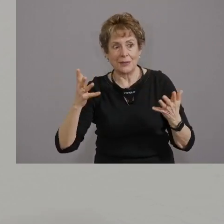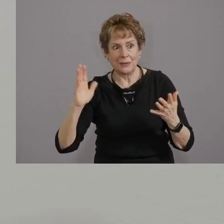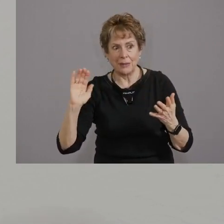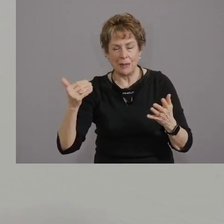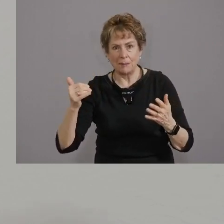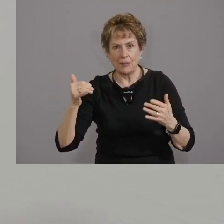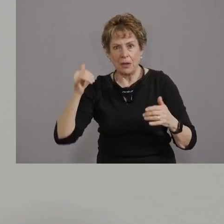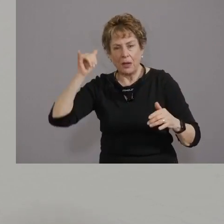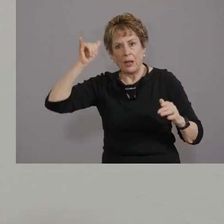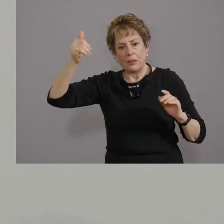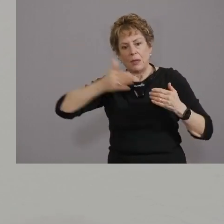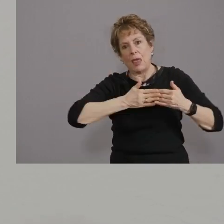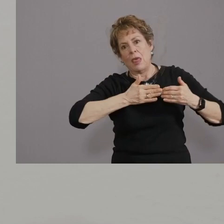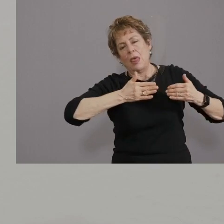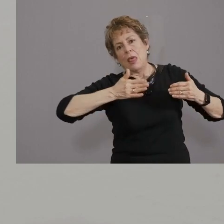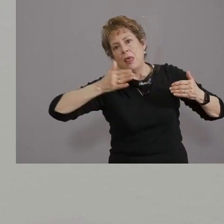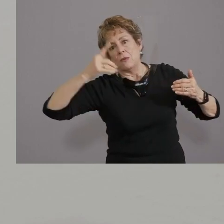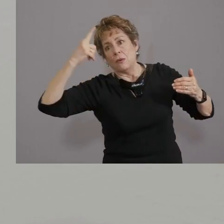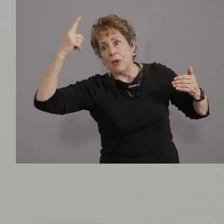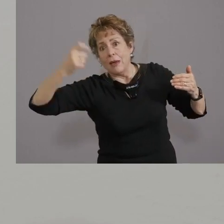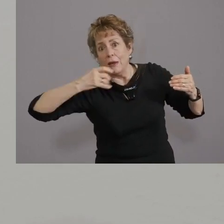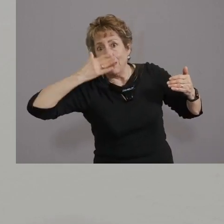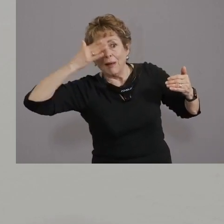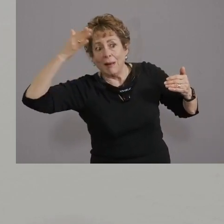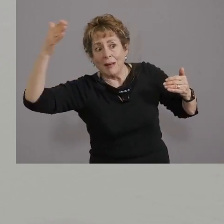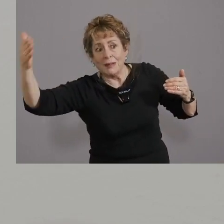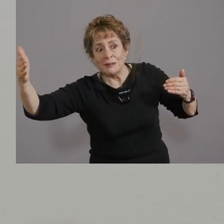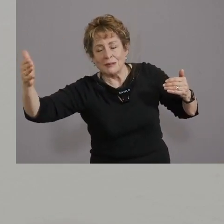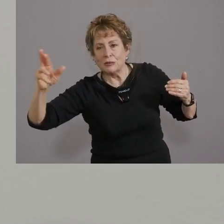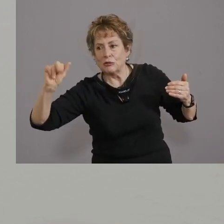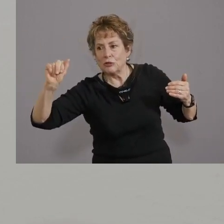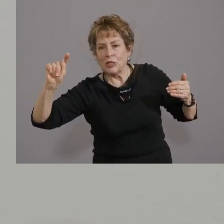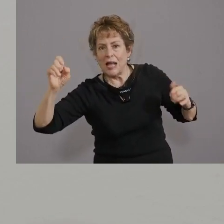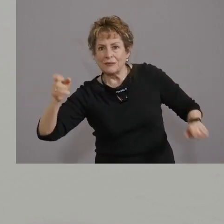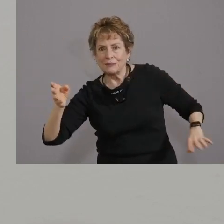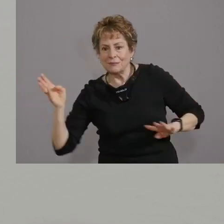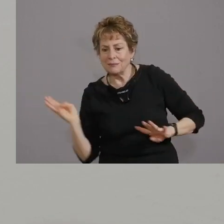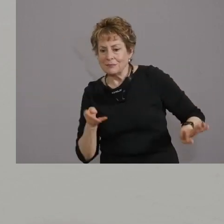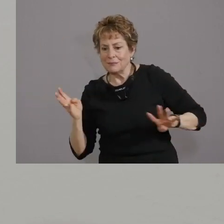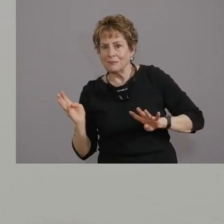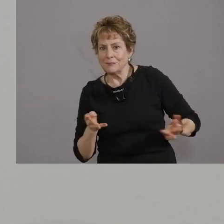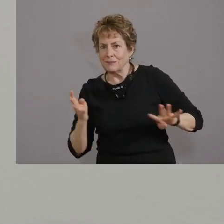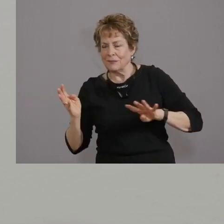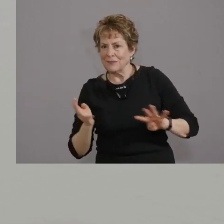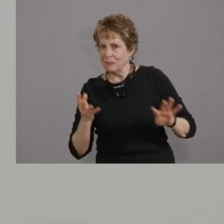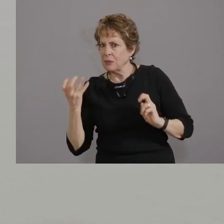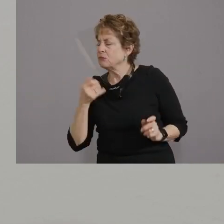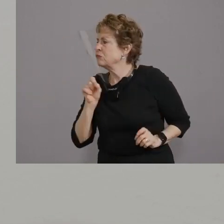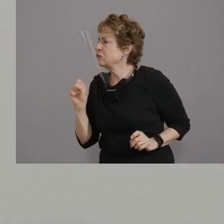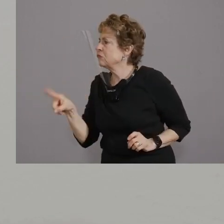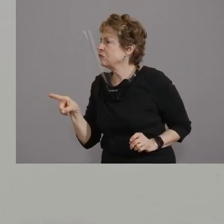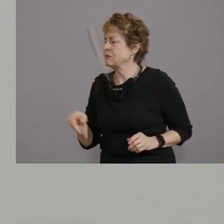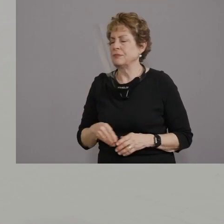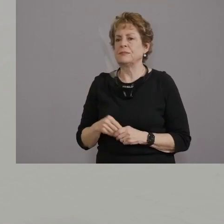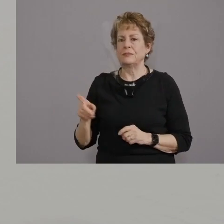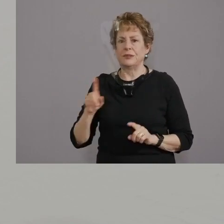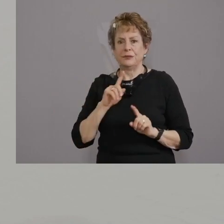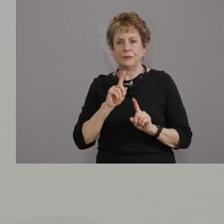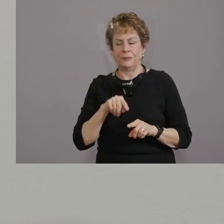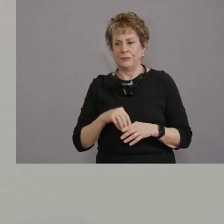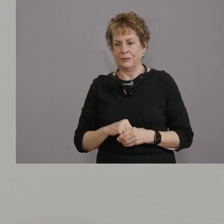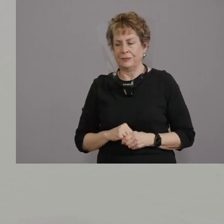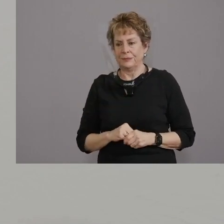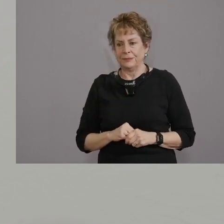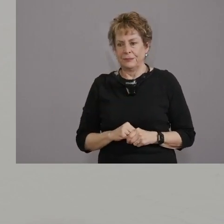the rate of distribution here in the state? So as you know, we were not happy with the rate of distribution, which is one of the reasons